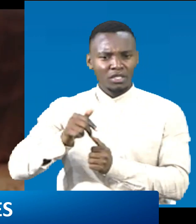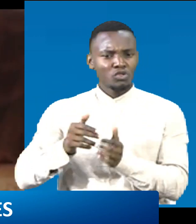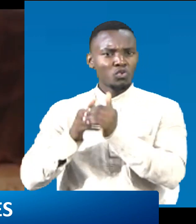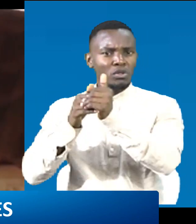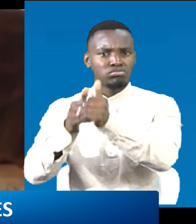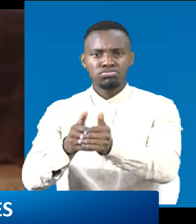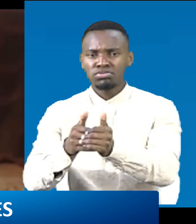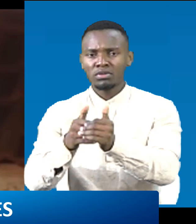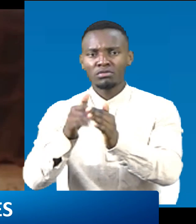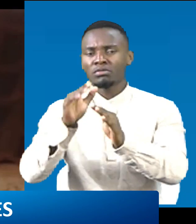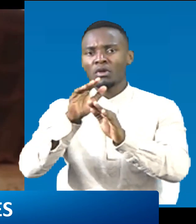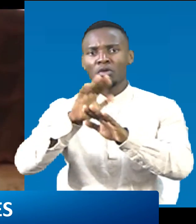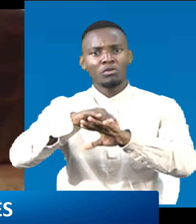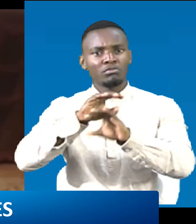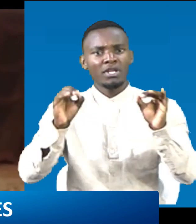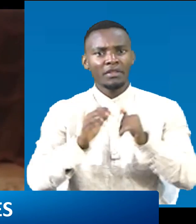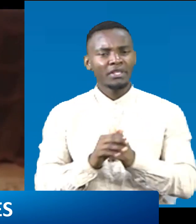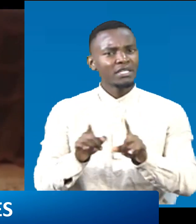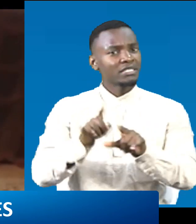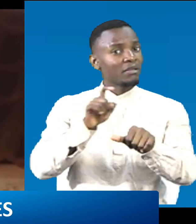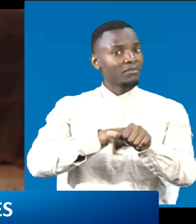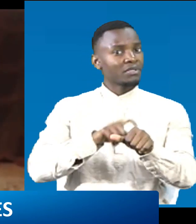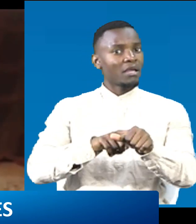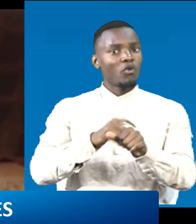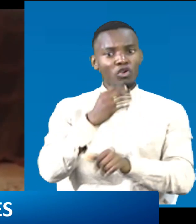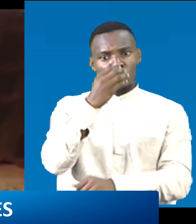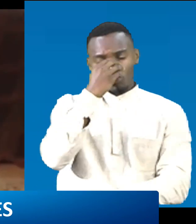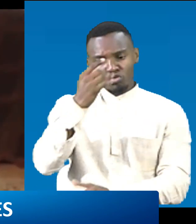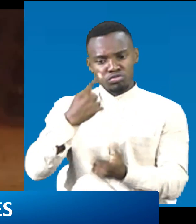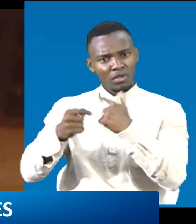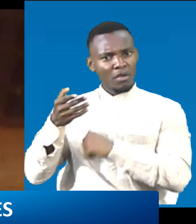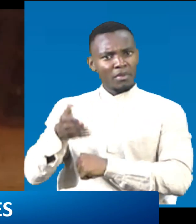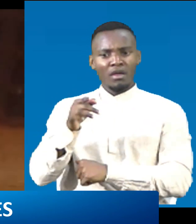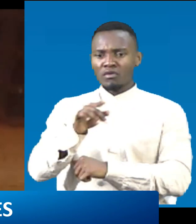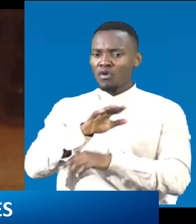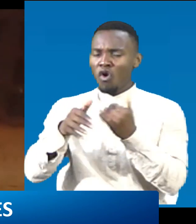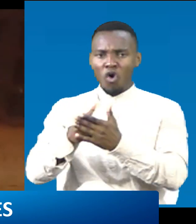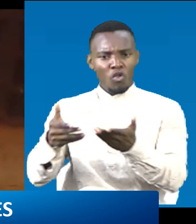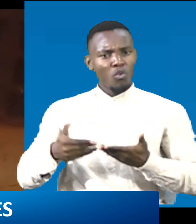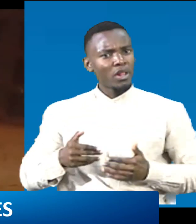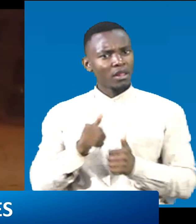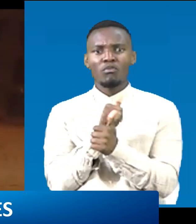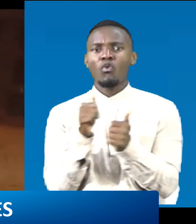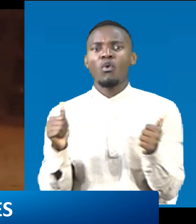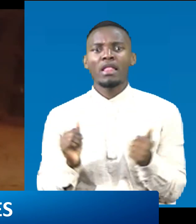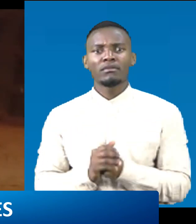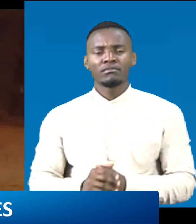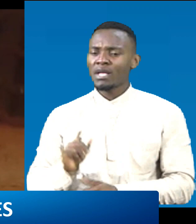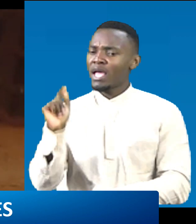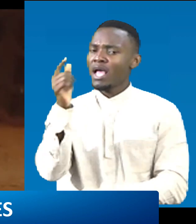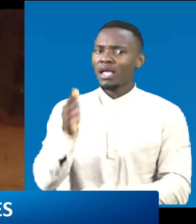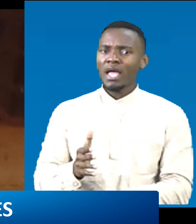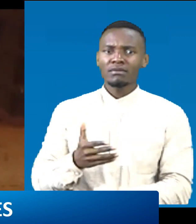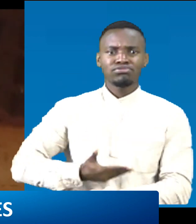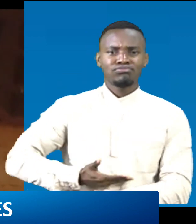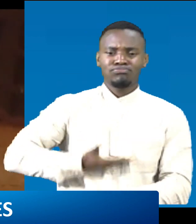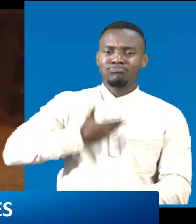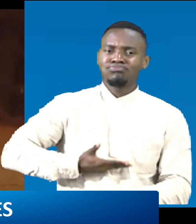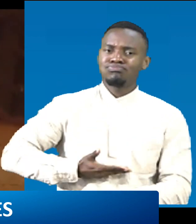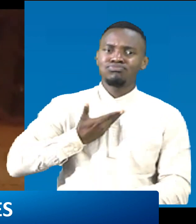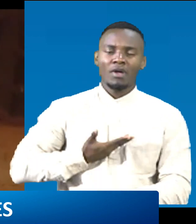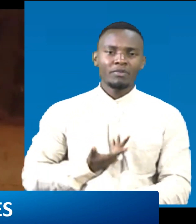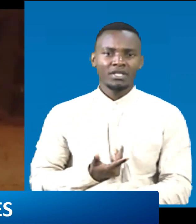When Ruto came here, nyinyi mlimkaribisha vizuri sana. Kenyans are fed up.